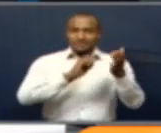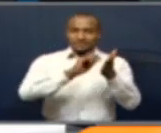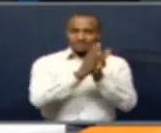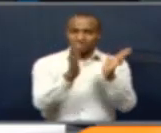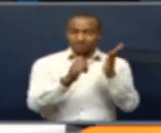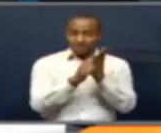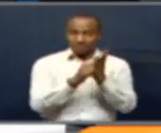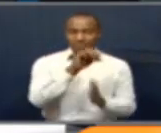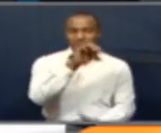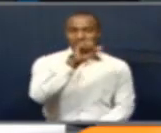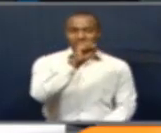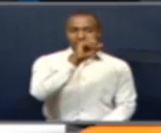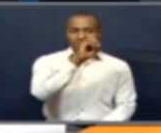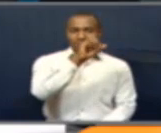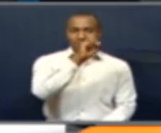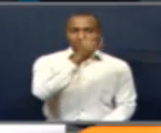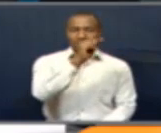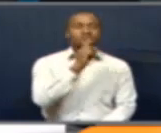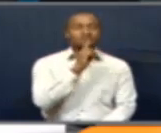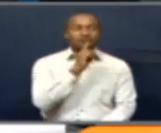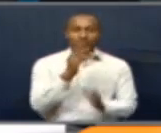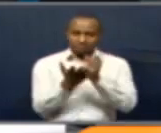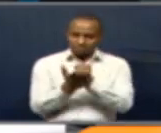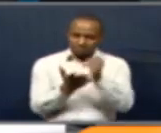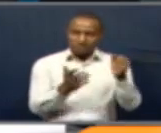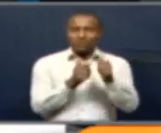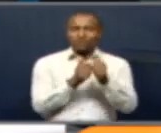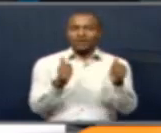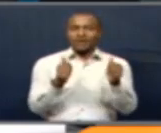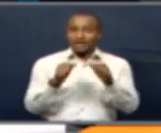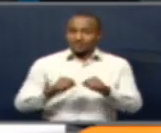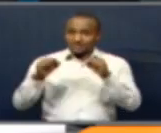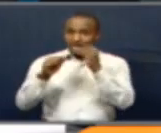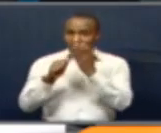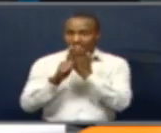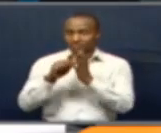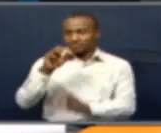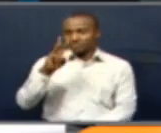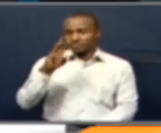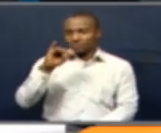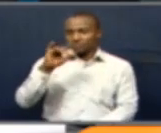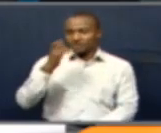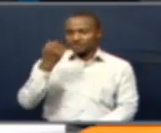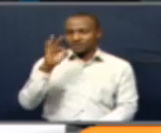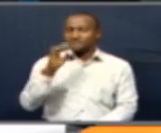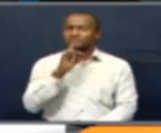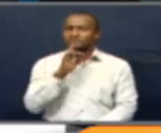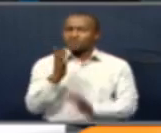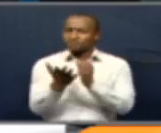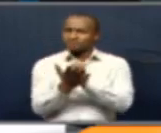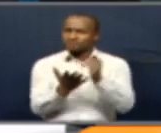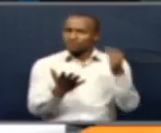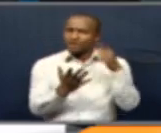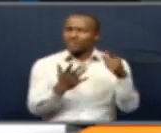Sossion, saying it was procedurally done. Union Chairman Wycliffe Omuchei maintained that Sossion was suspended for alleged